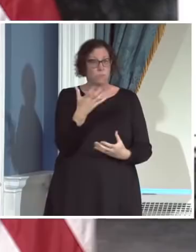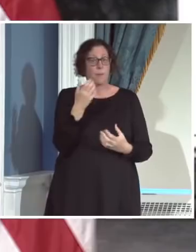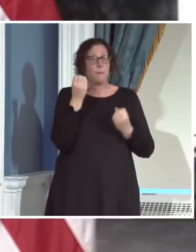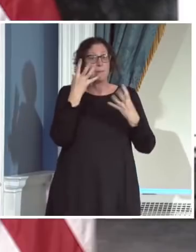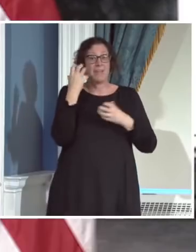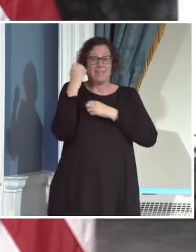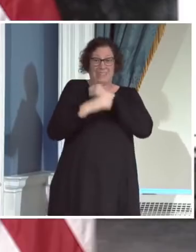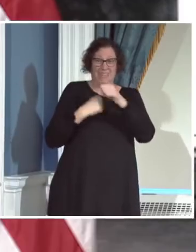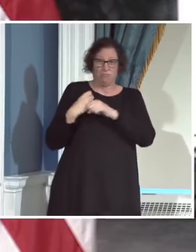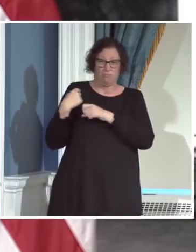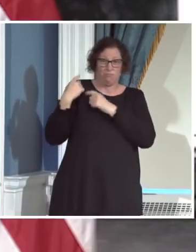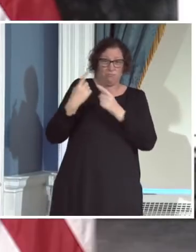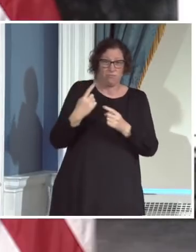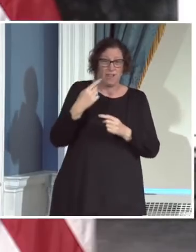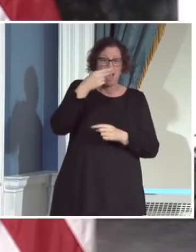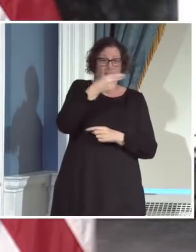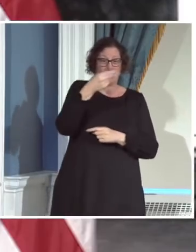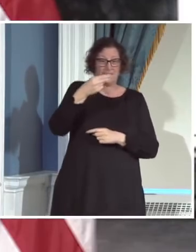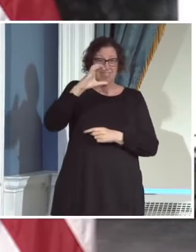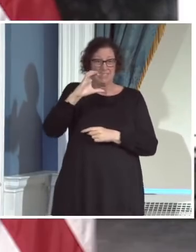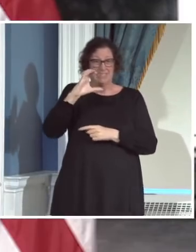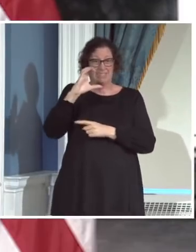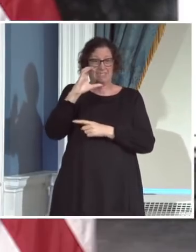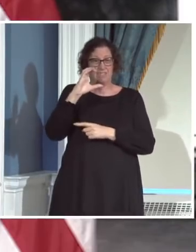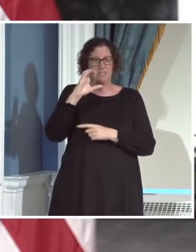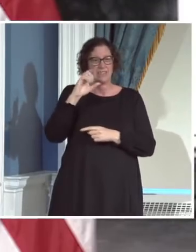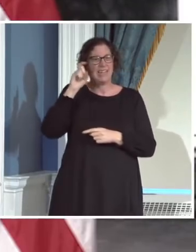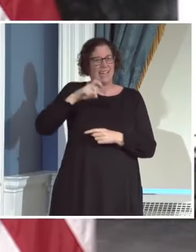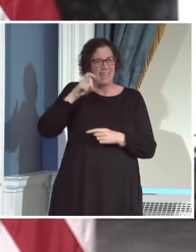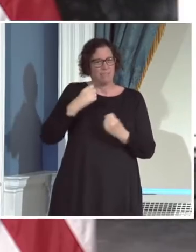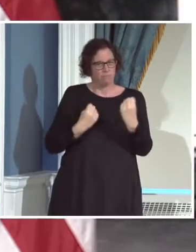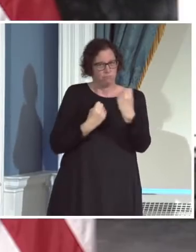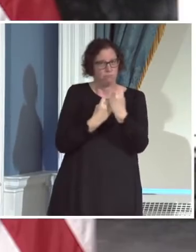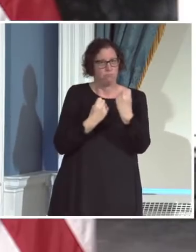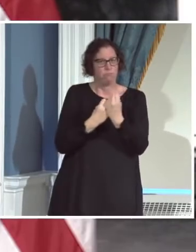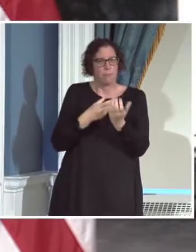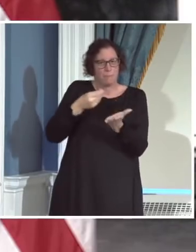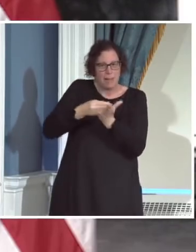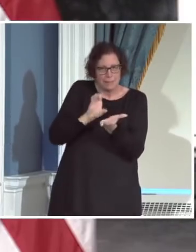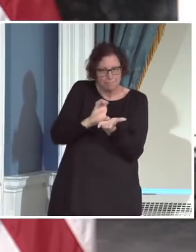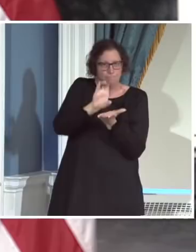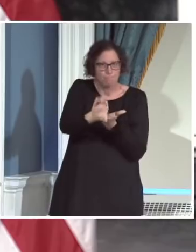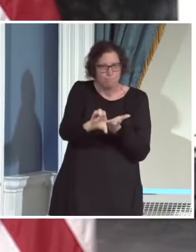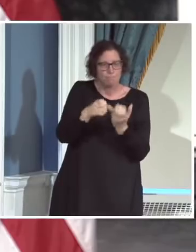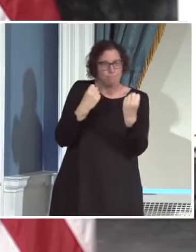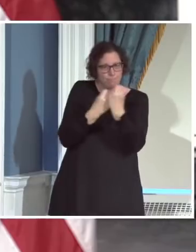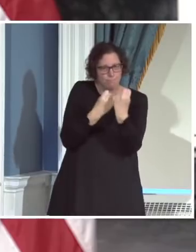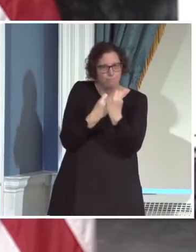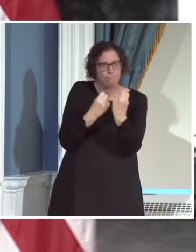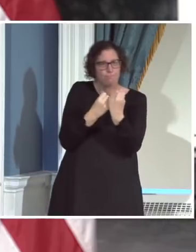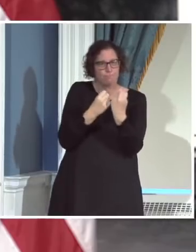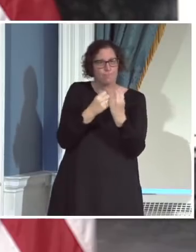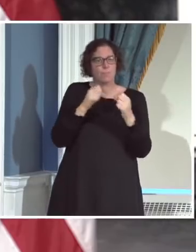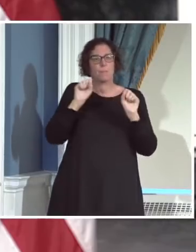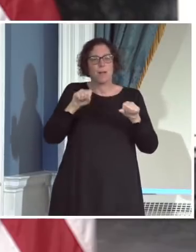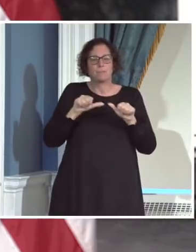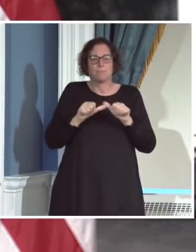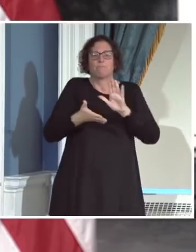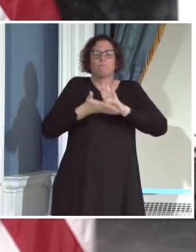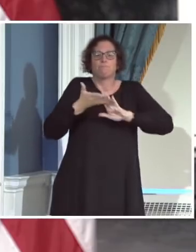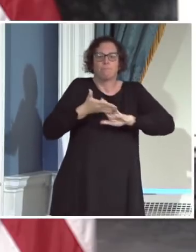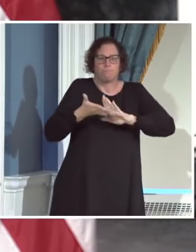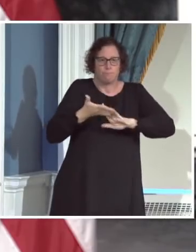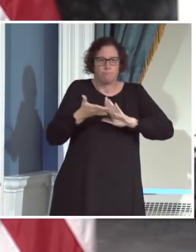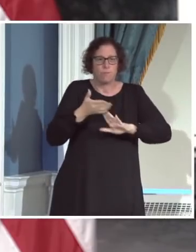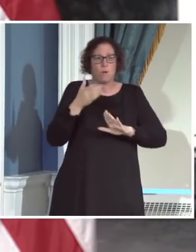massive infusions of support from the city government through the city budget just to keep afloat. While it was being modernized and while it was